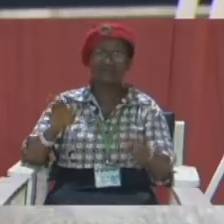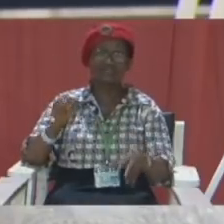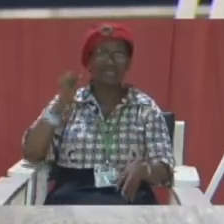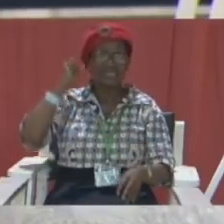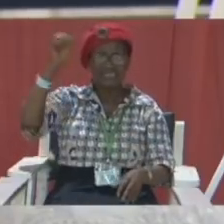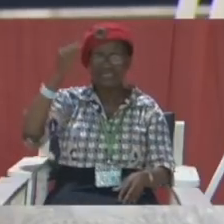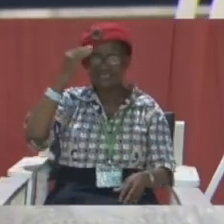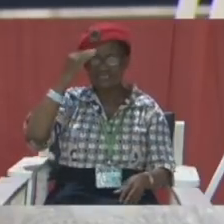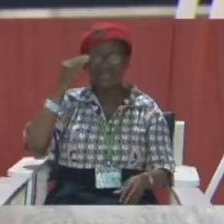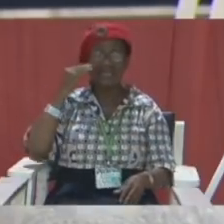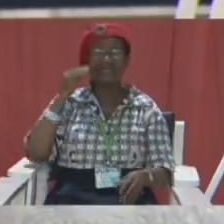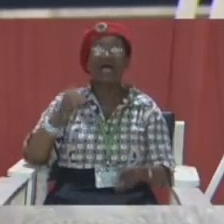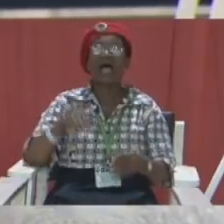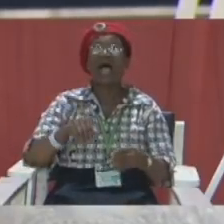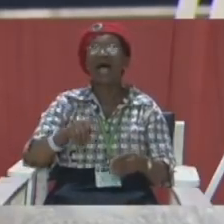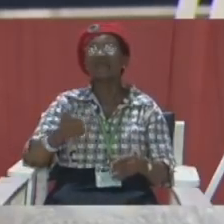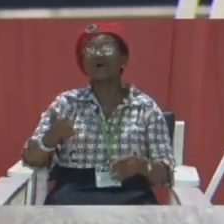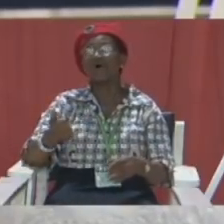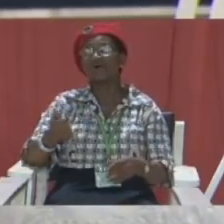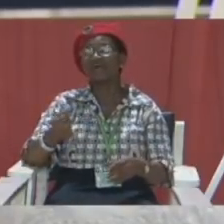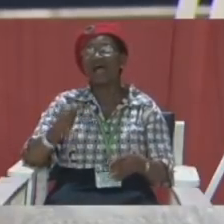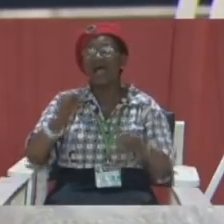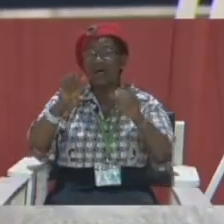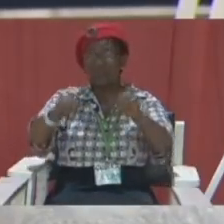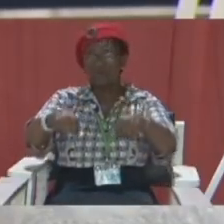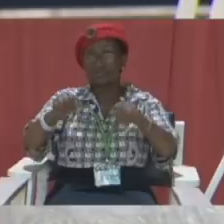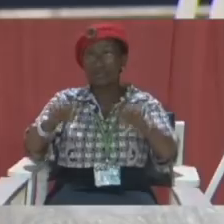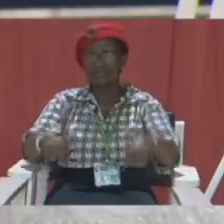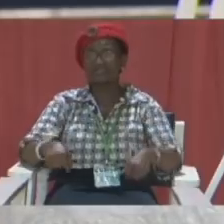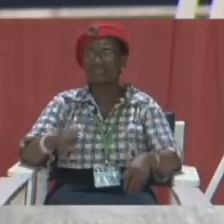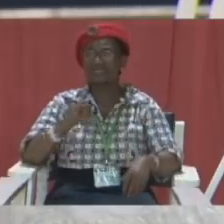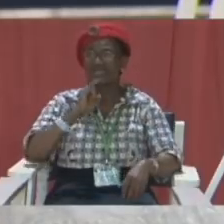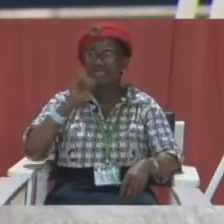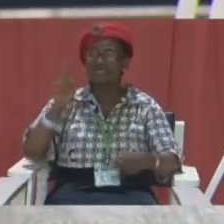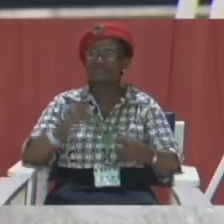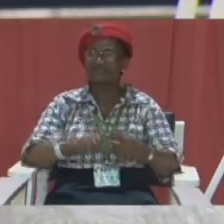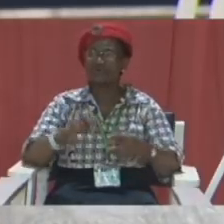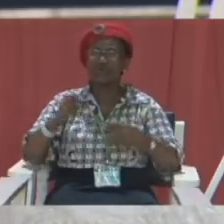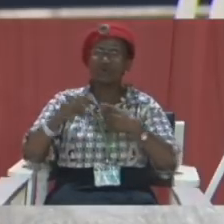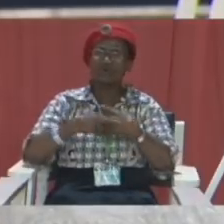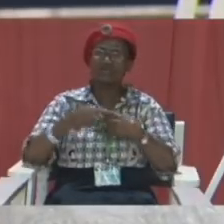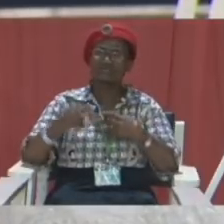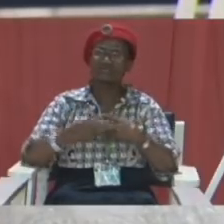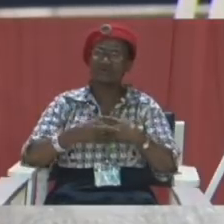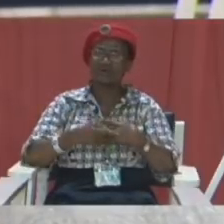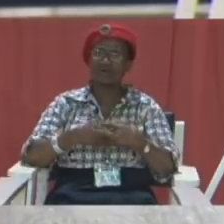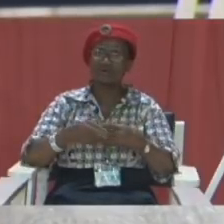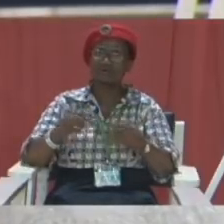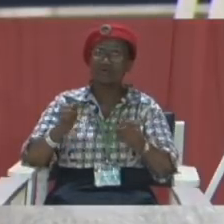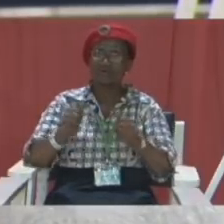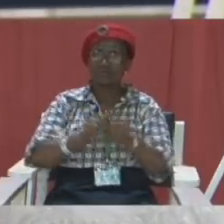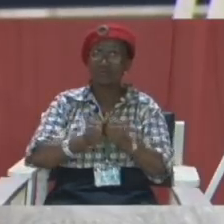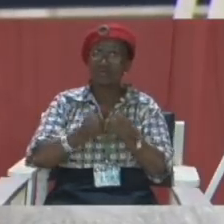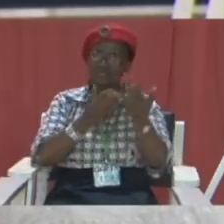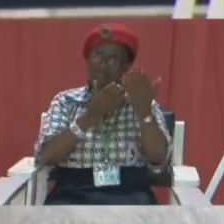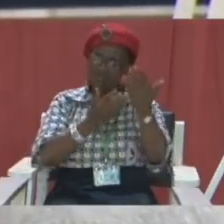Another possibility is to return with sorrow. Ona mi tun ni keyan pada de pelu ibanuje.